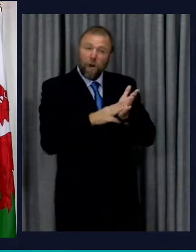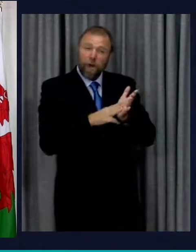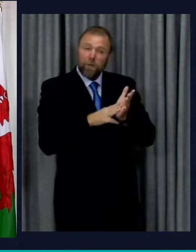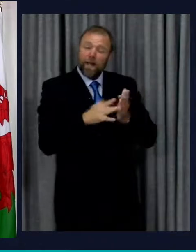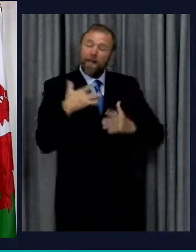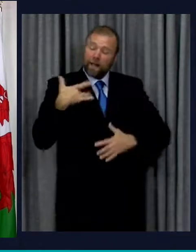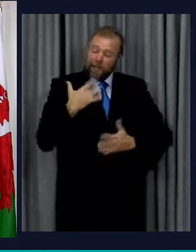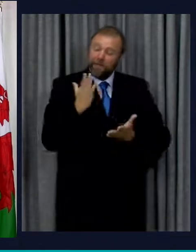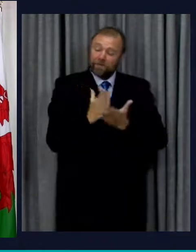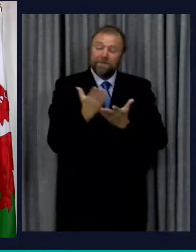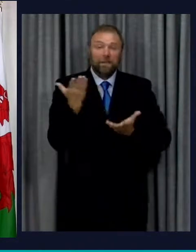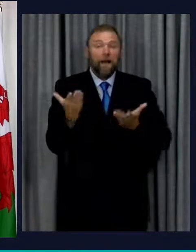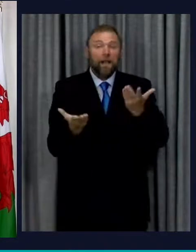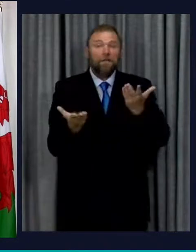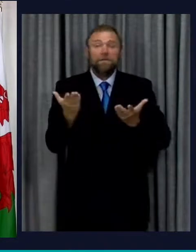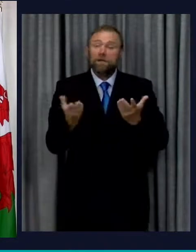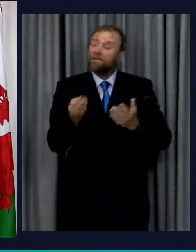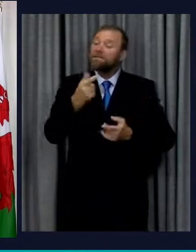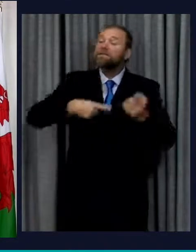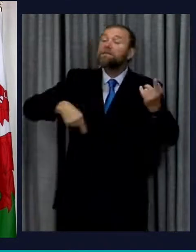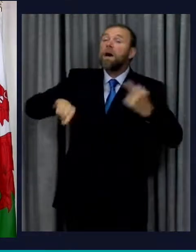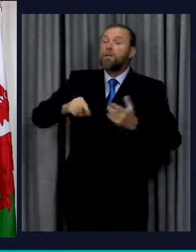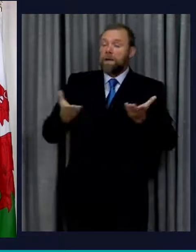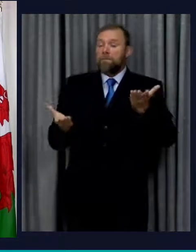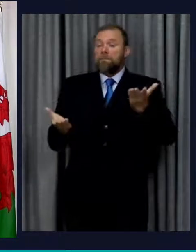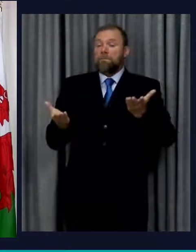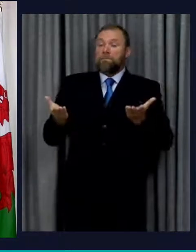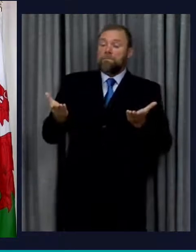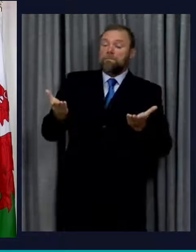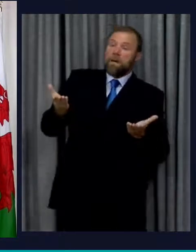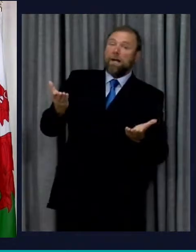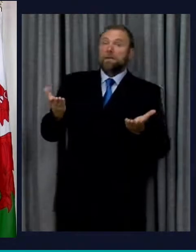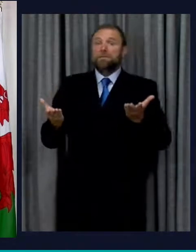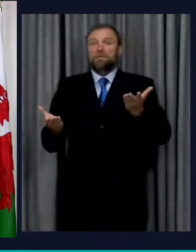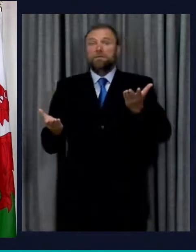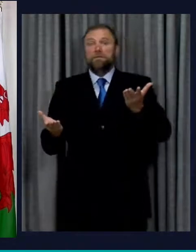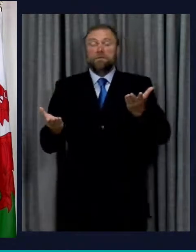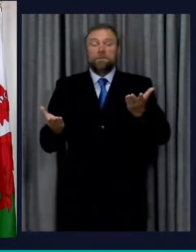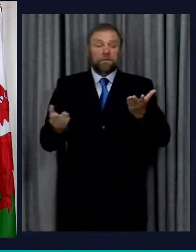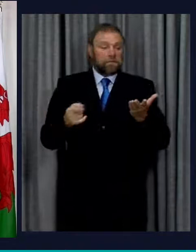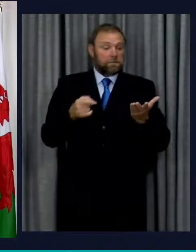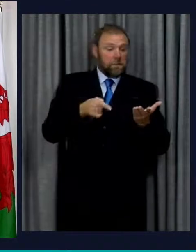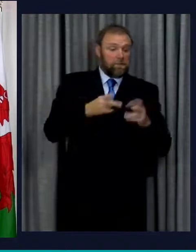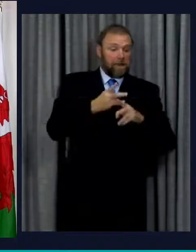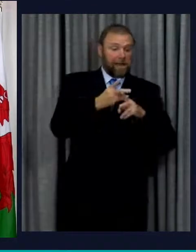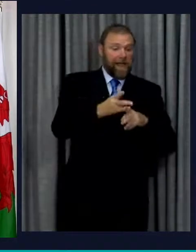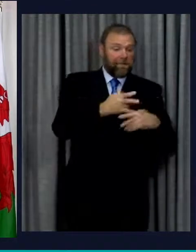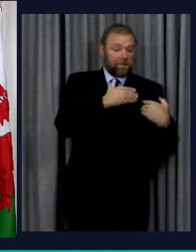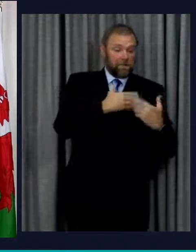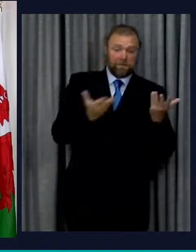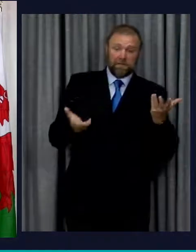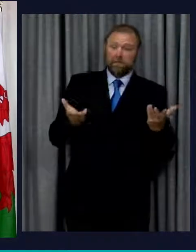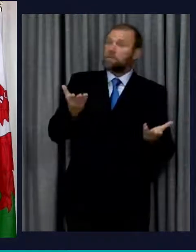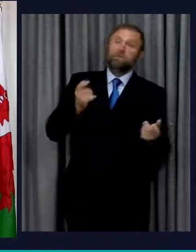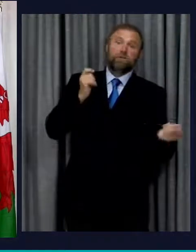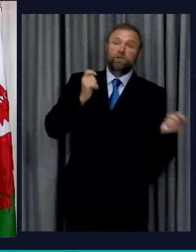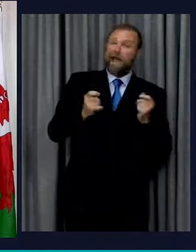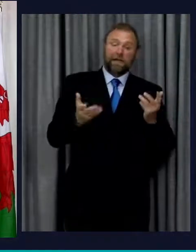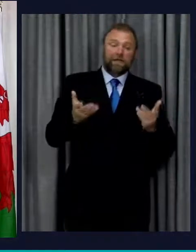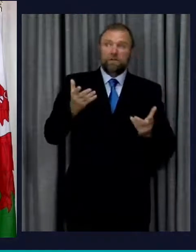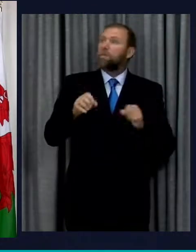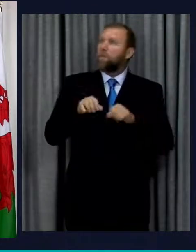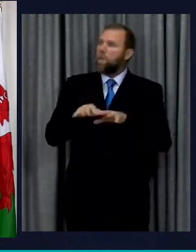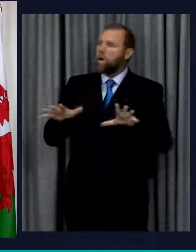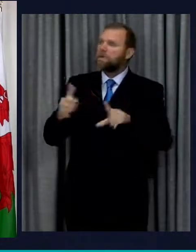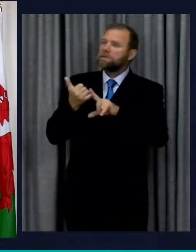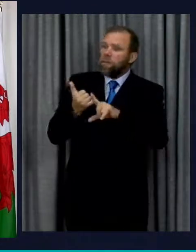is a balance. And for some people, the balance is often tipped by what their caring responsibilities mean, the wider support they have, and indeed the job